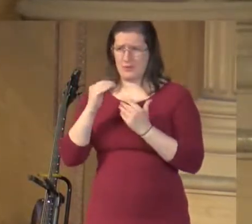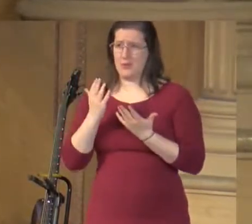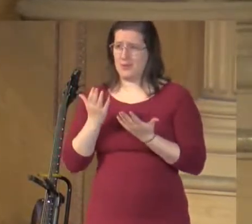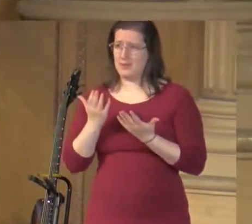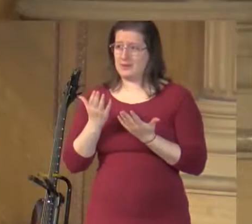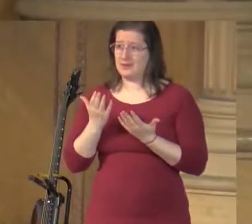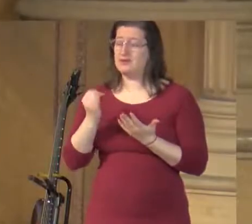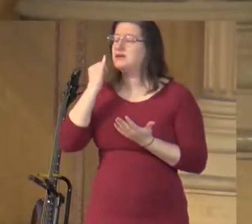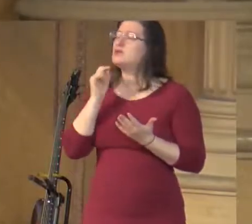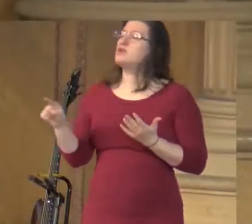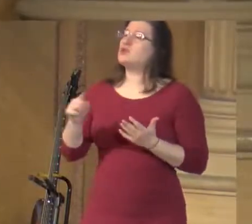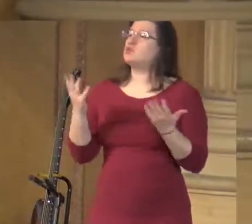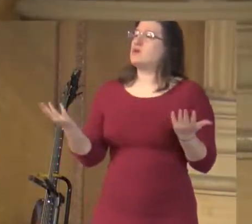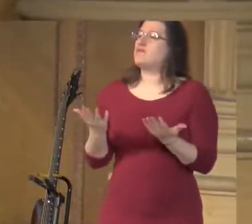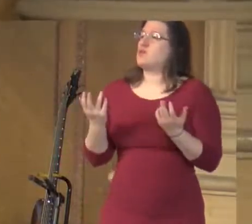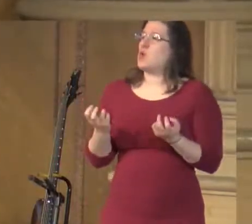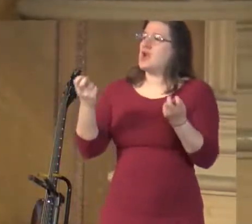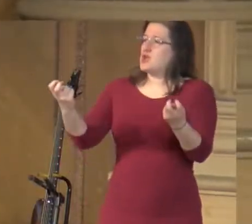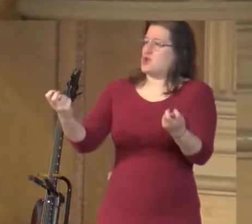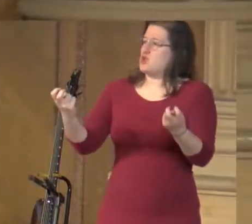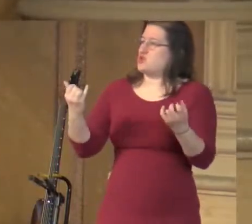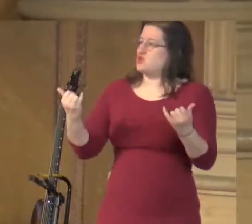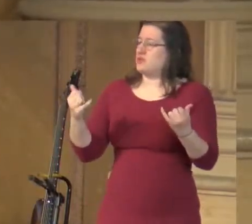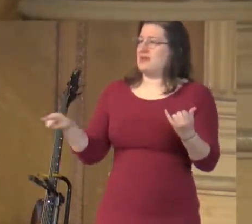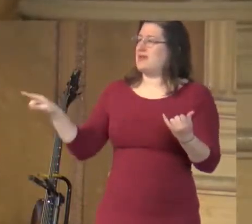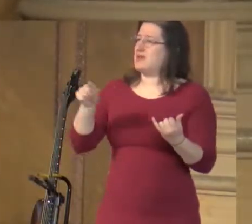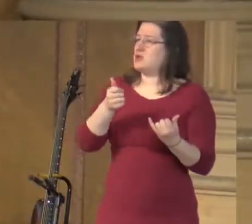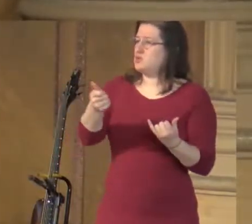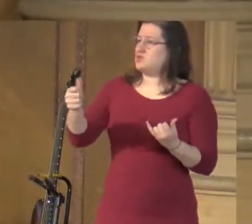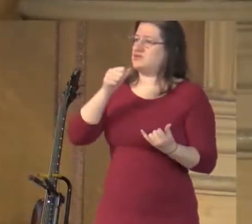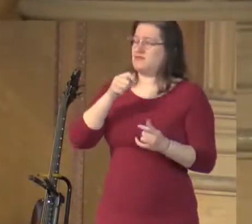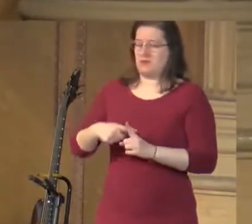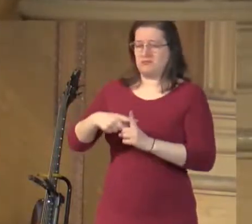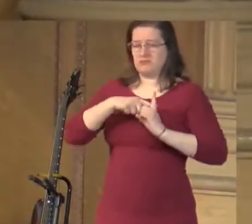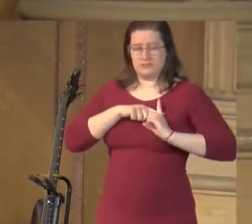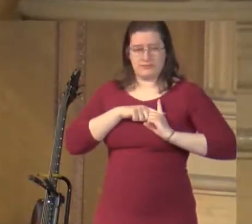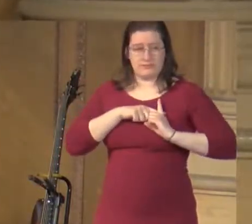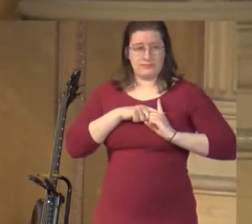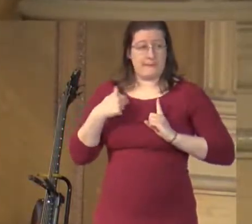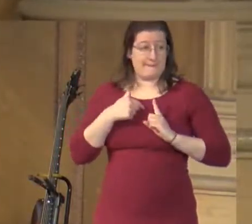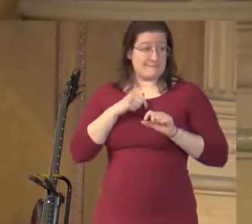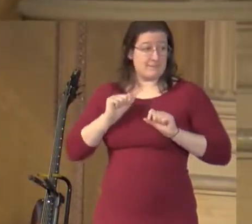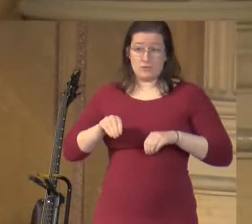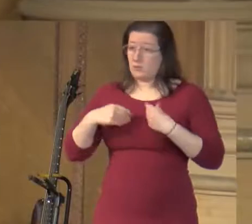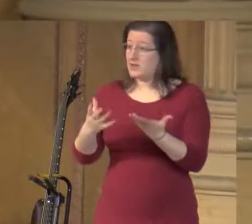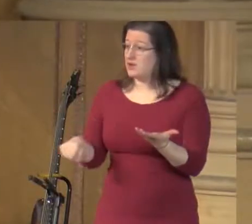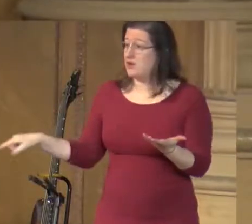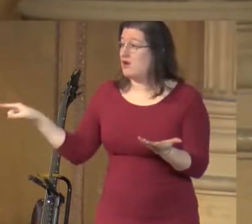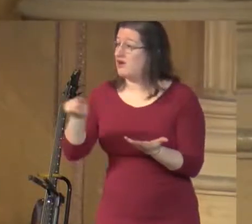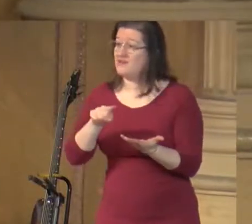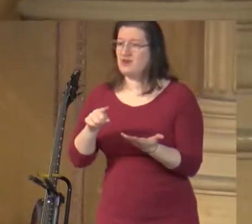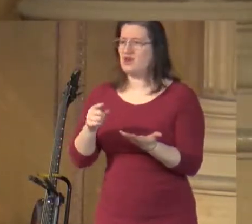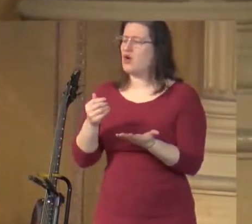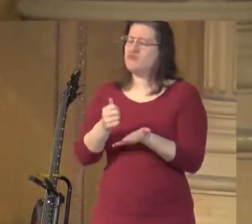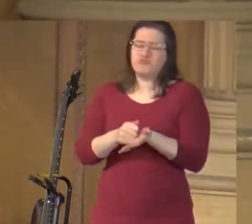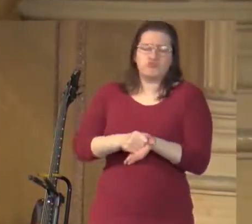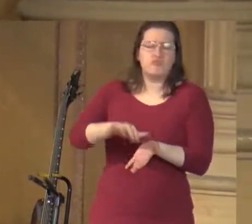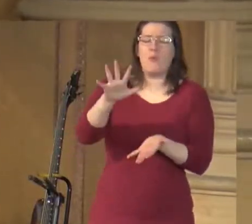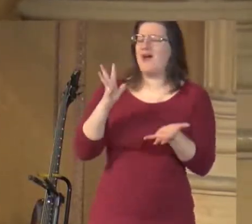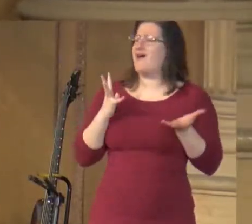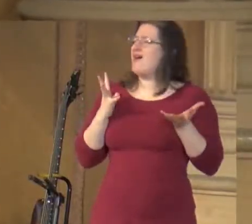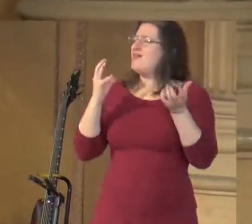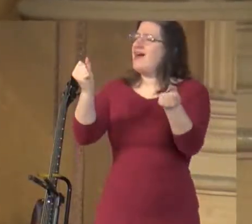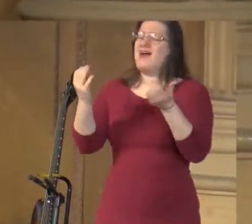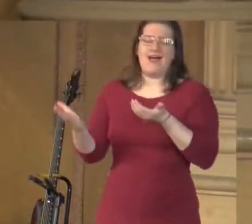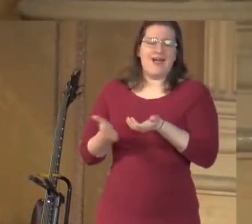so if you're here today and you're not a believer in Christ what we have to offer you is not prosperity in this